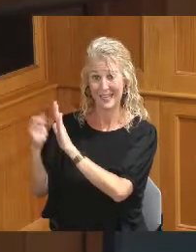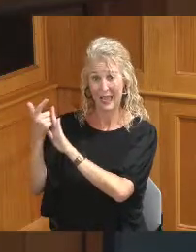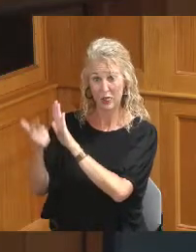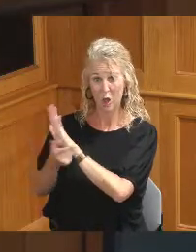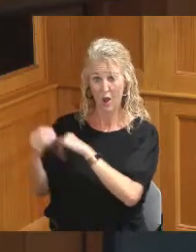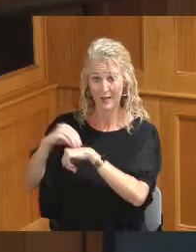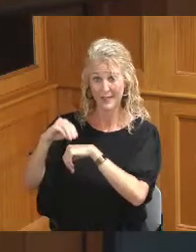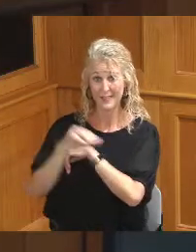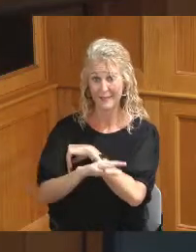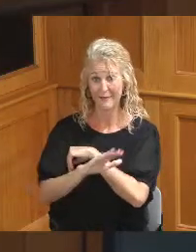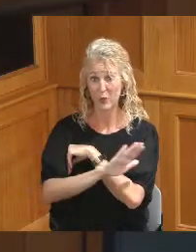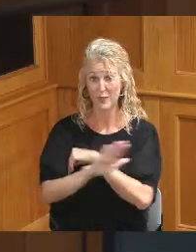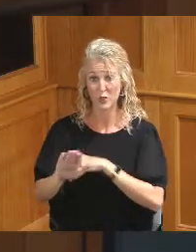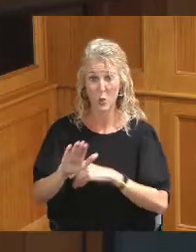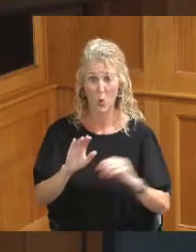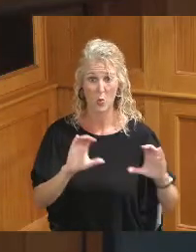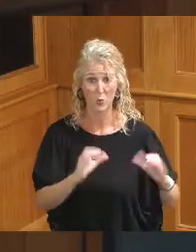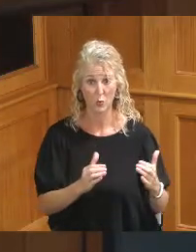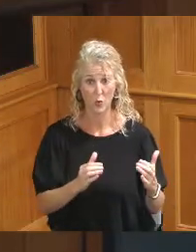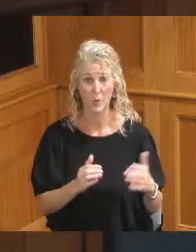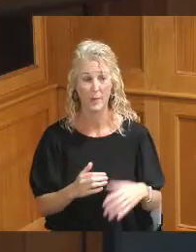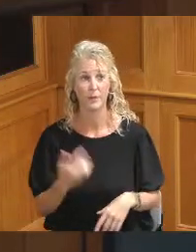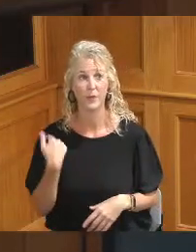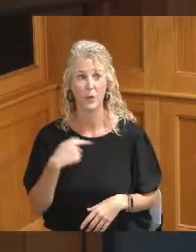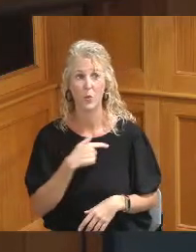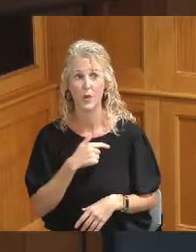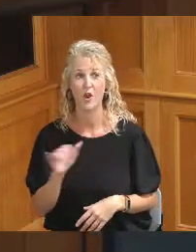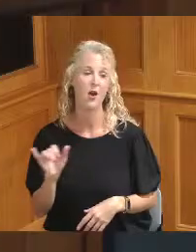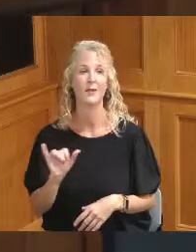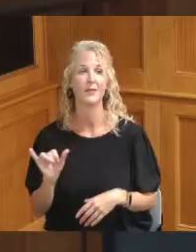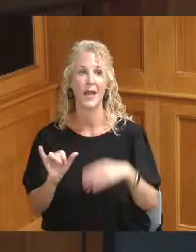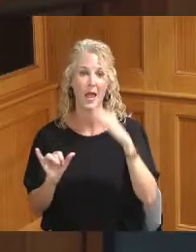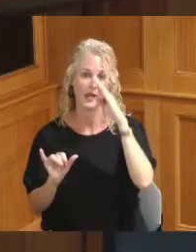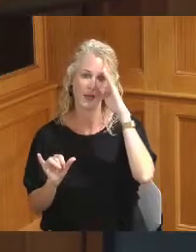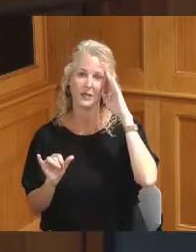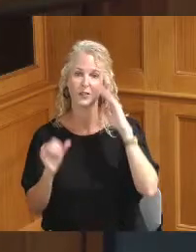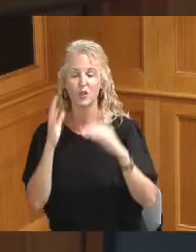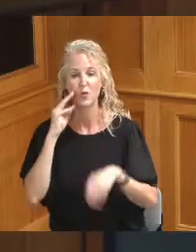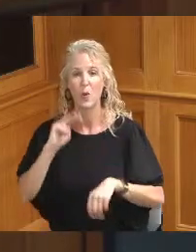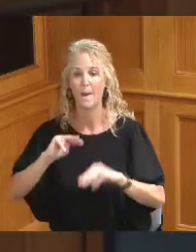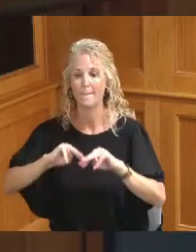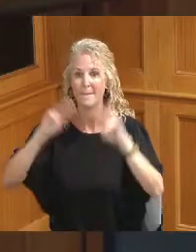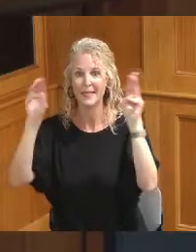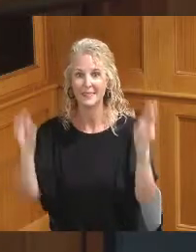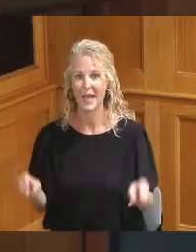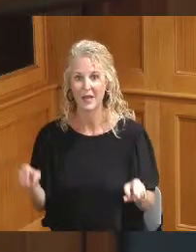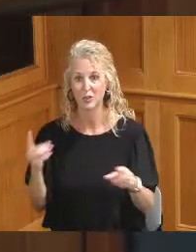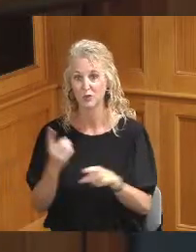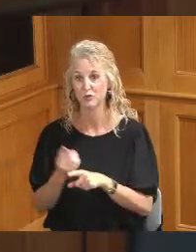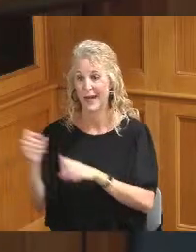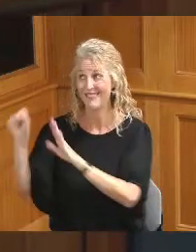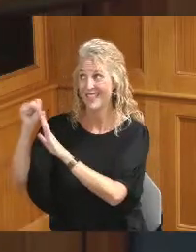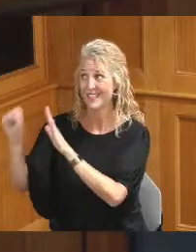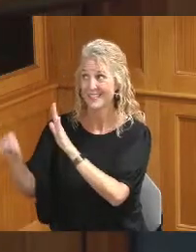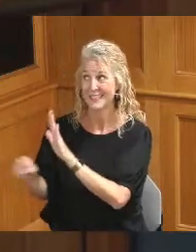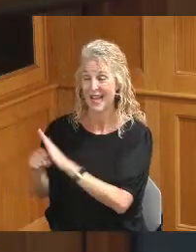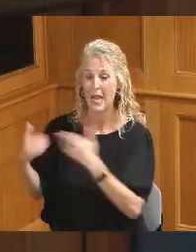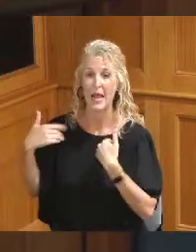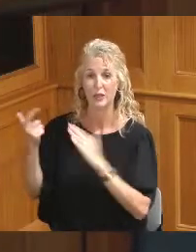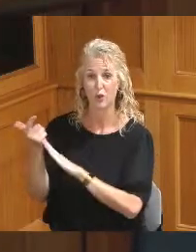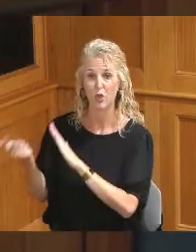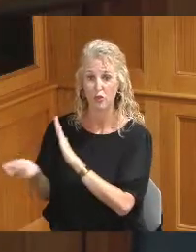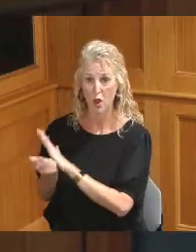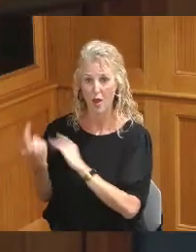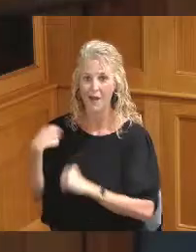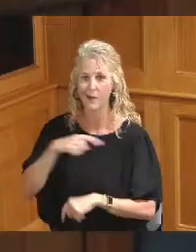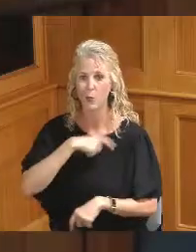impact us. We're kind of like the franchise of like a McDonald's, The state has the laws and we have